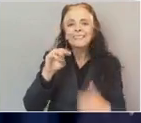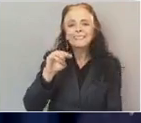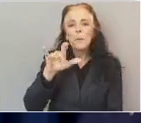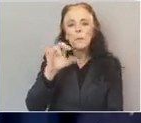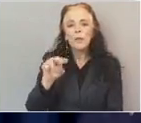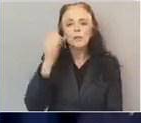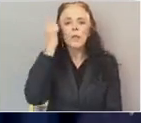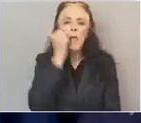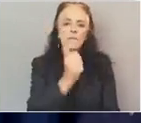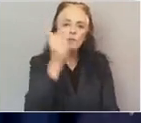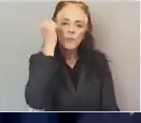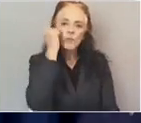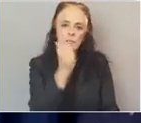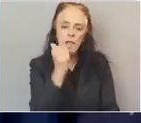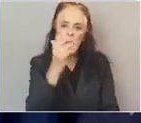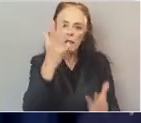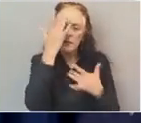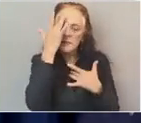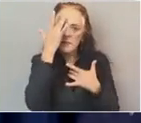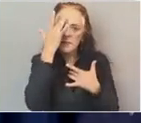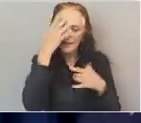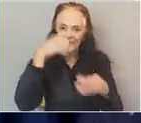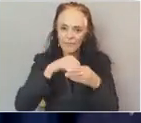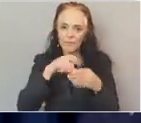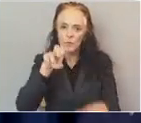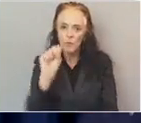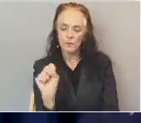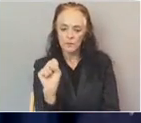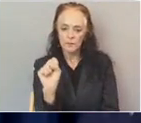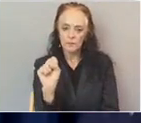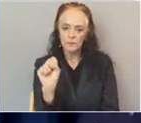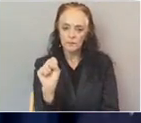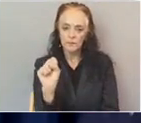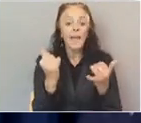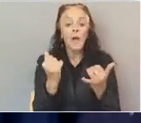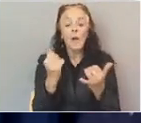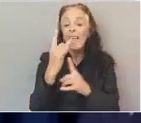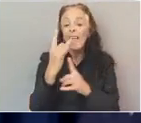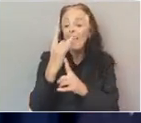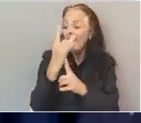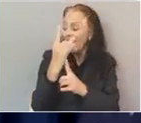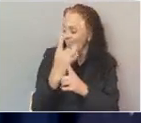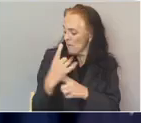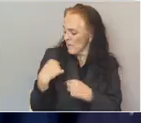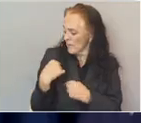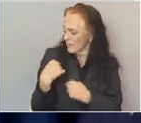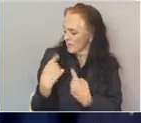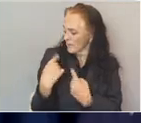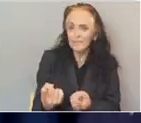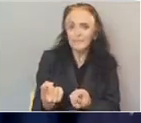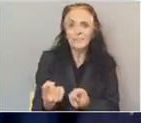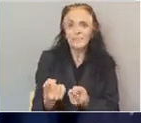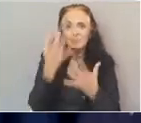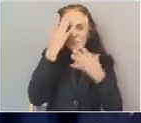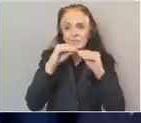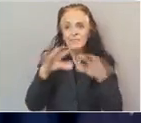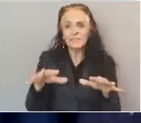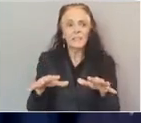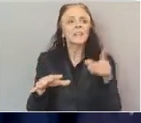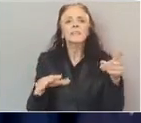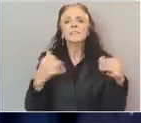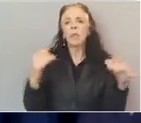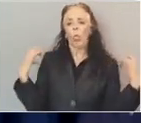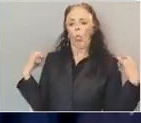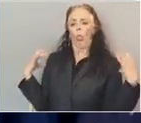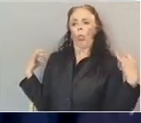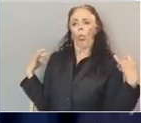Even now, some 8 months into this crisis, Donald Trump still won't take responsibility. He